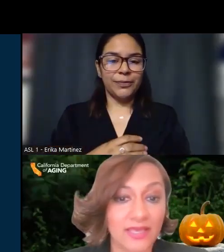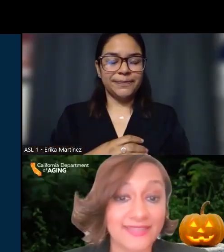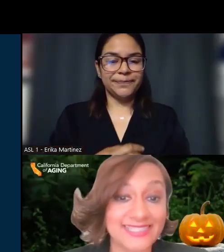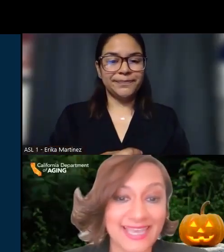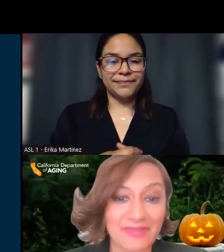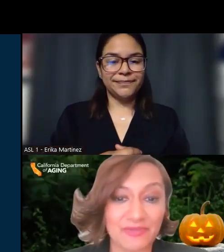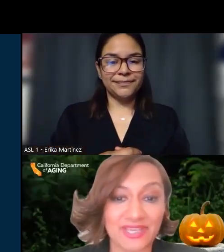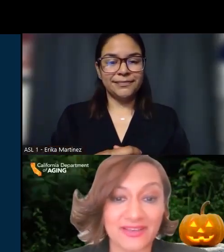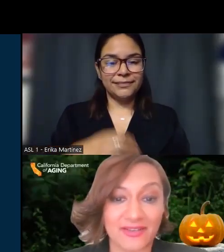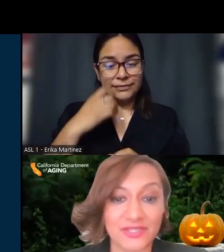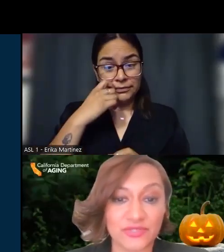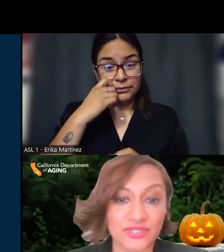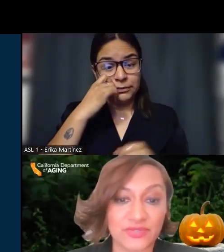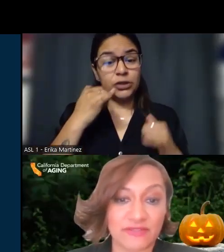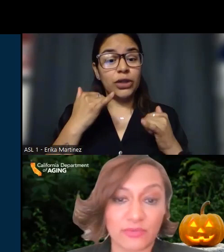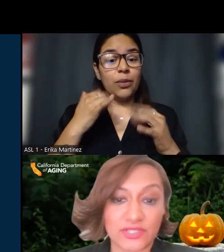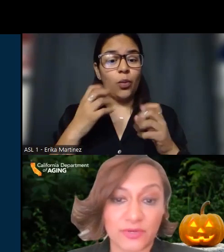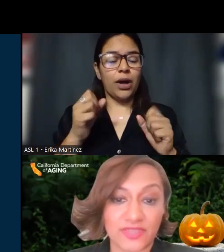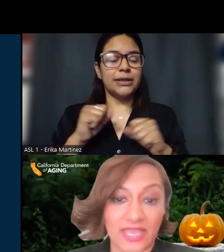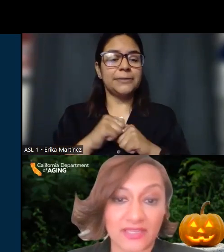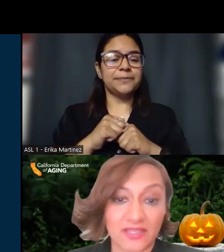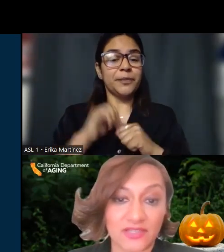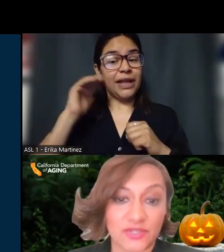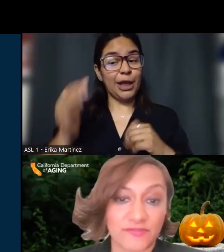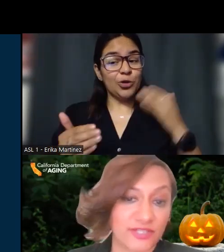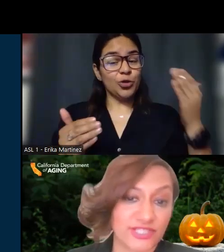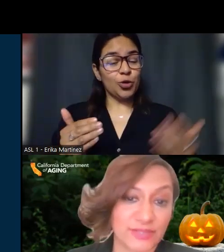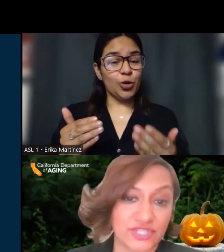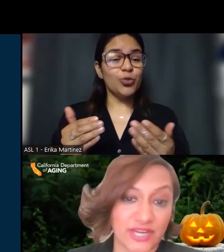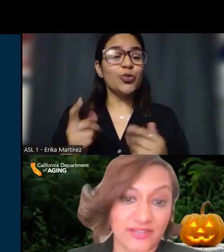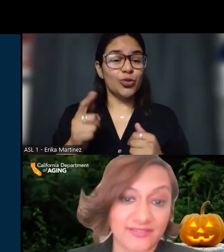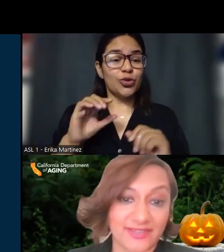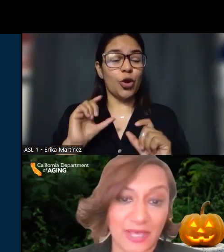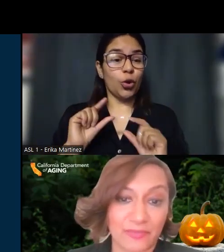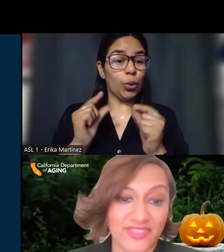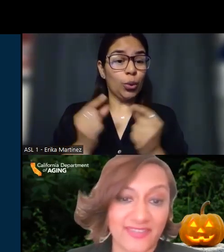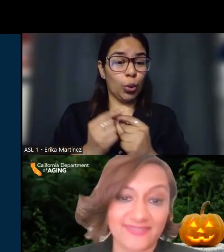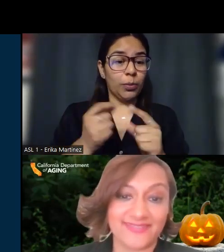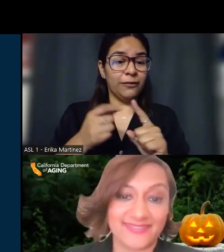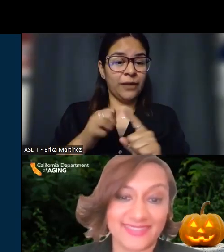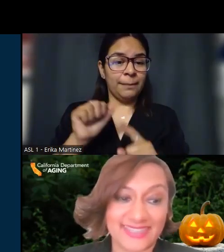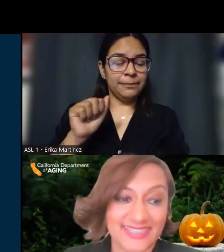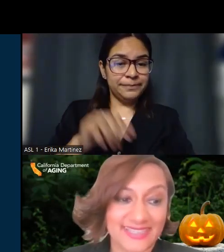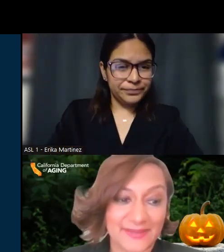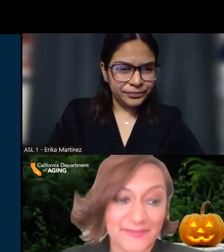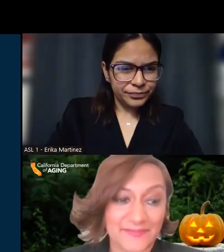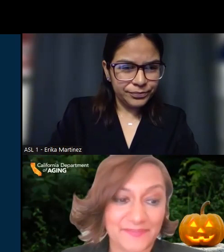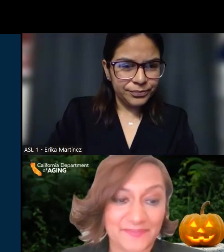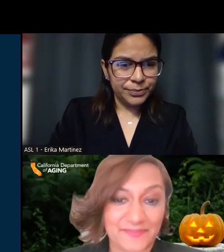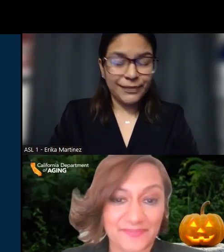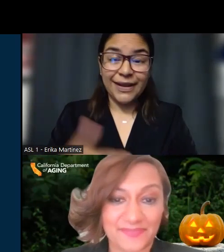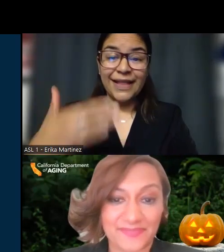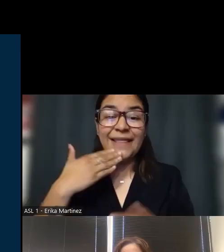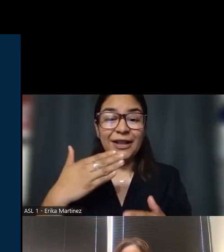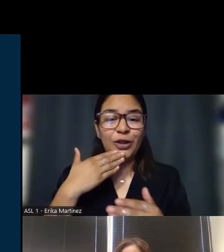you. At this time, I would like to also introduce everyone to Bertha Hayden, the conservatorship chair. Go ahead, Bertha. Thank you.